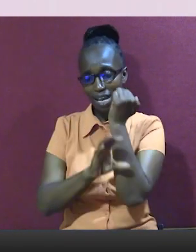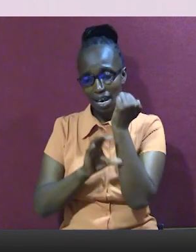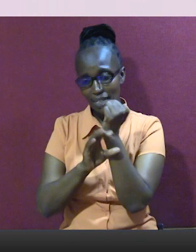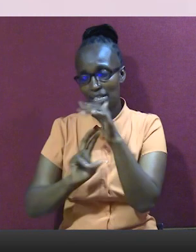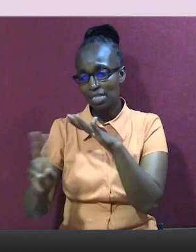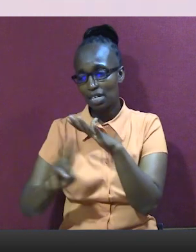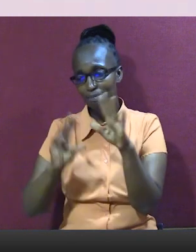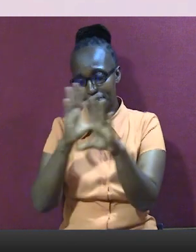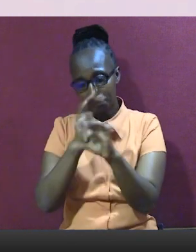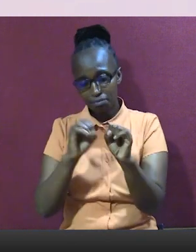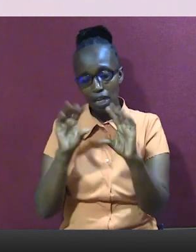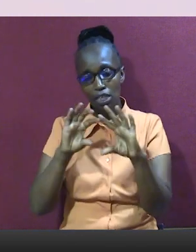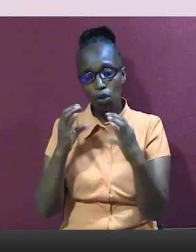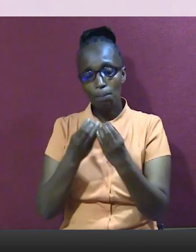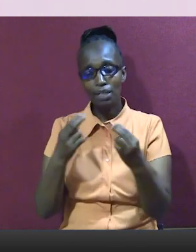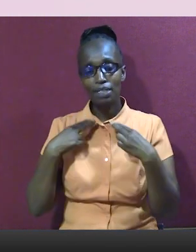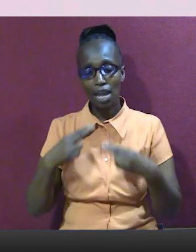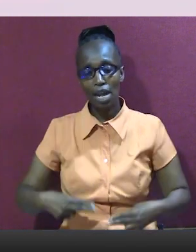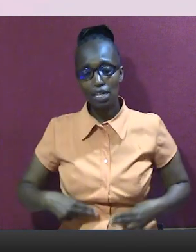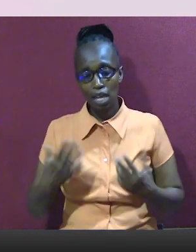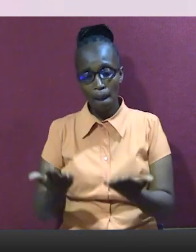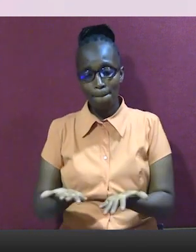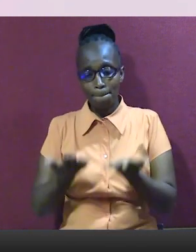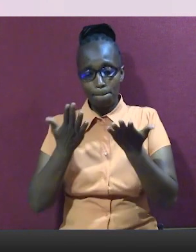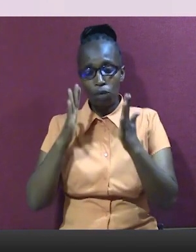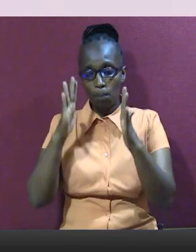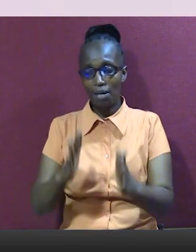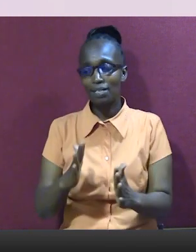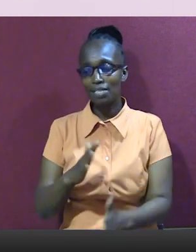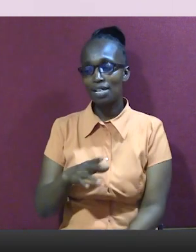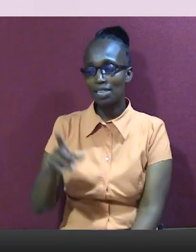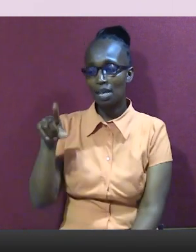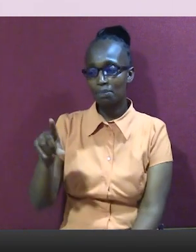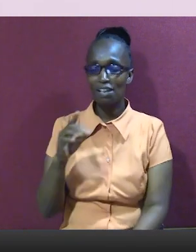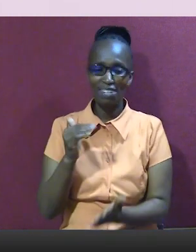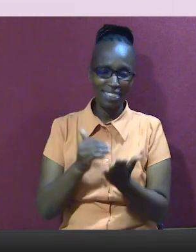promoters are part and parcel of the Kenyan nation.